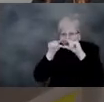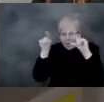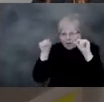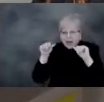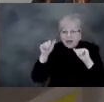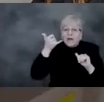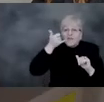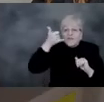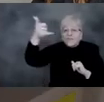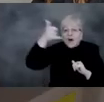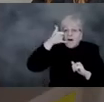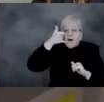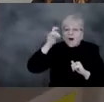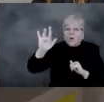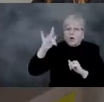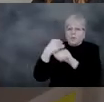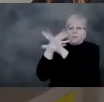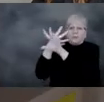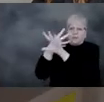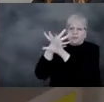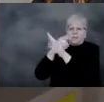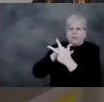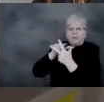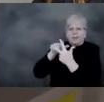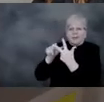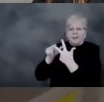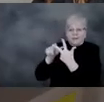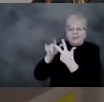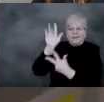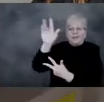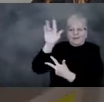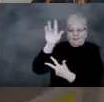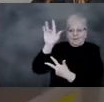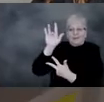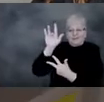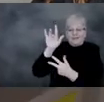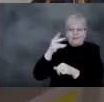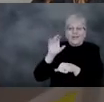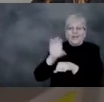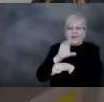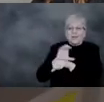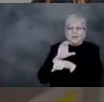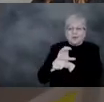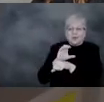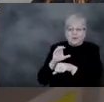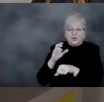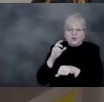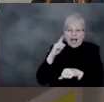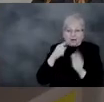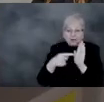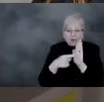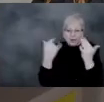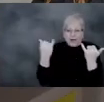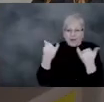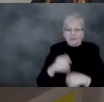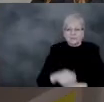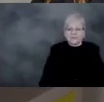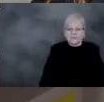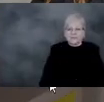or start a video chat using your computer audio. So I will demonstrate what that looks like here.